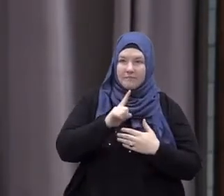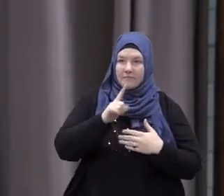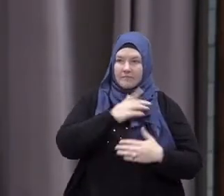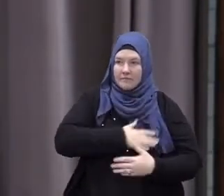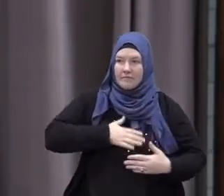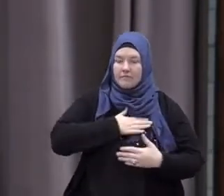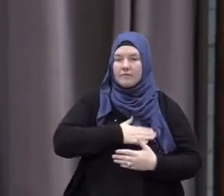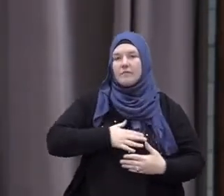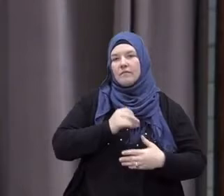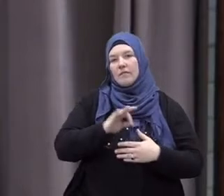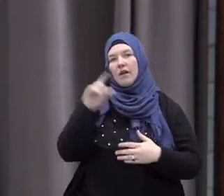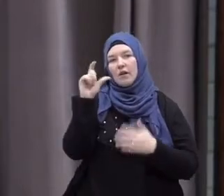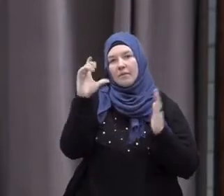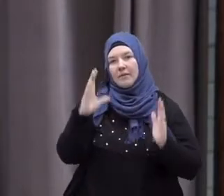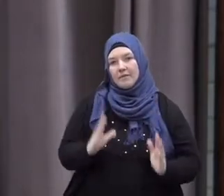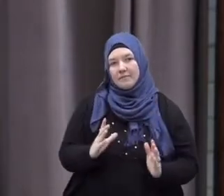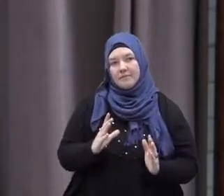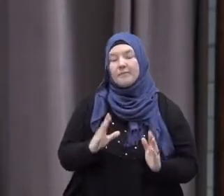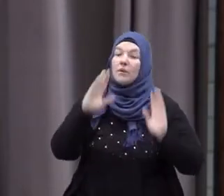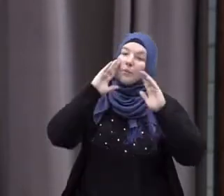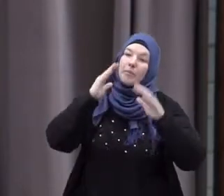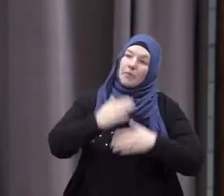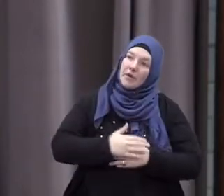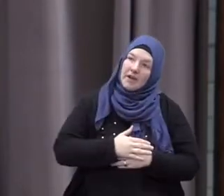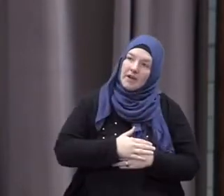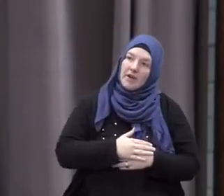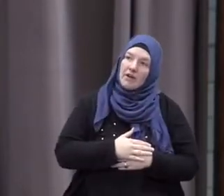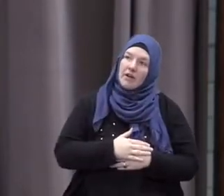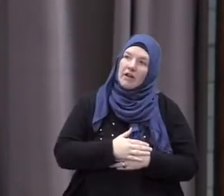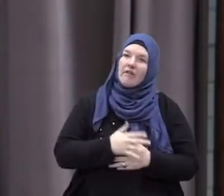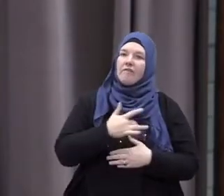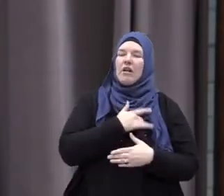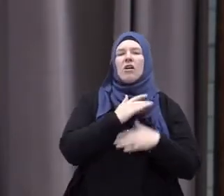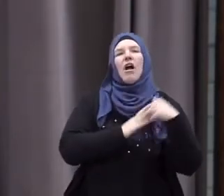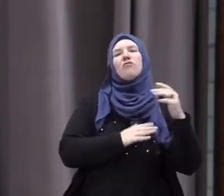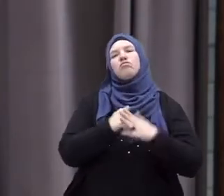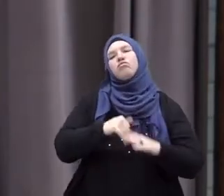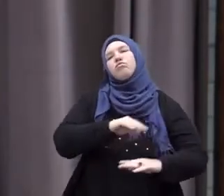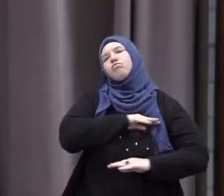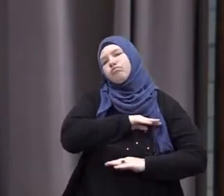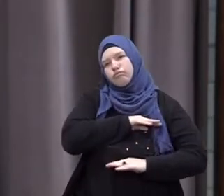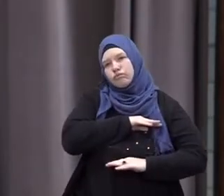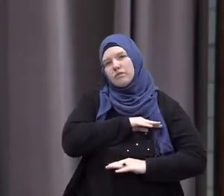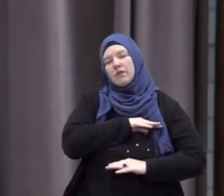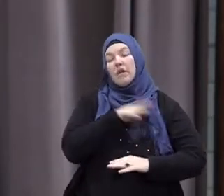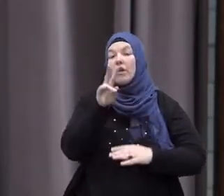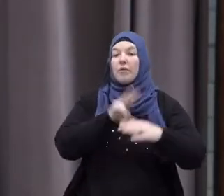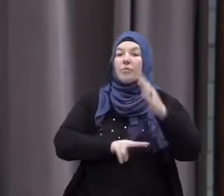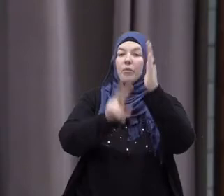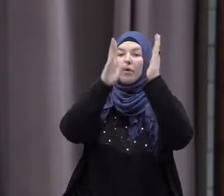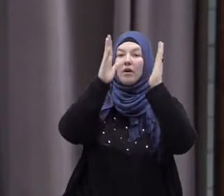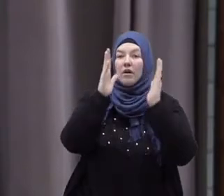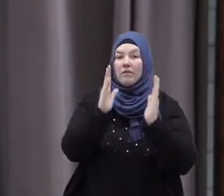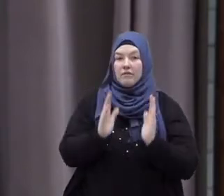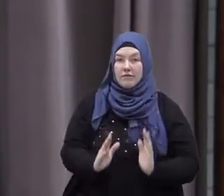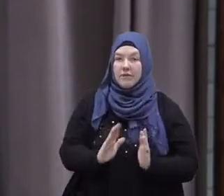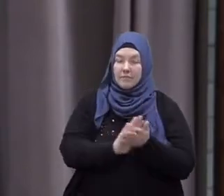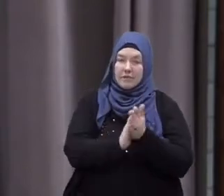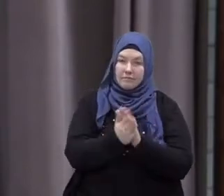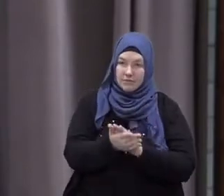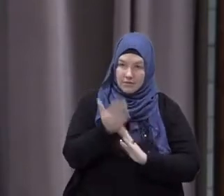joy of the Muslim. Prayer is the source of comfort for the Muslim. The Prophet sallallahu alaihi